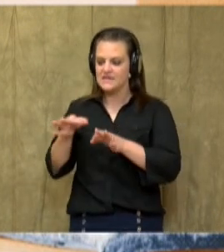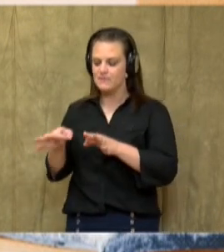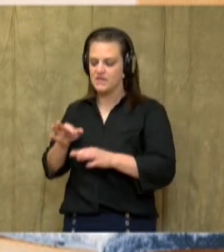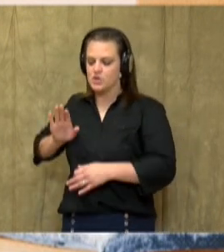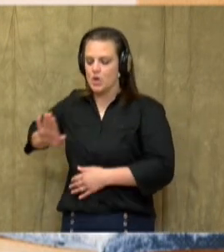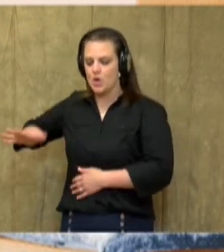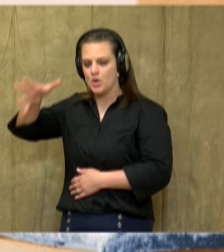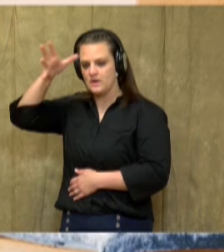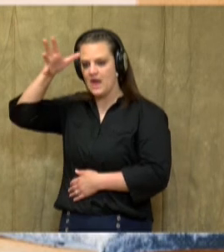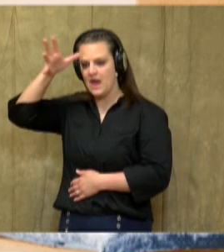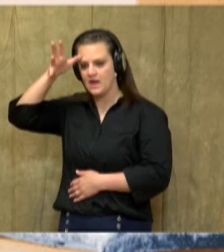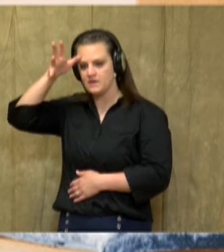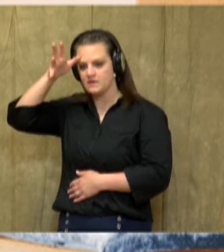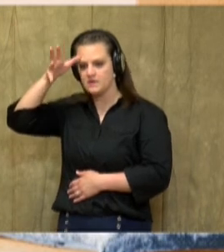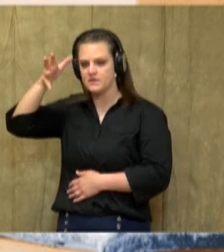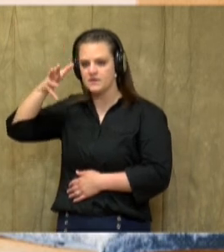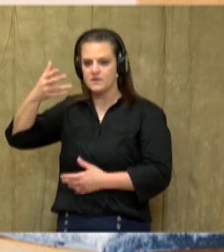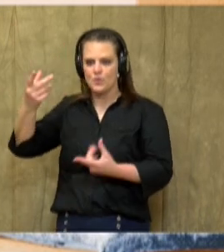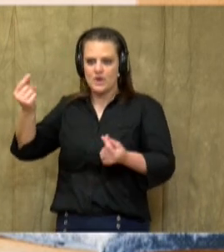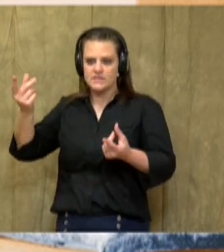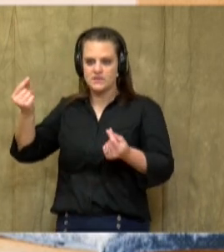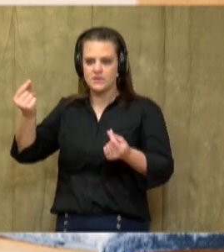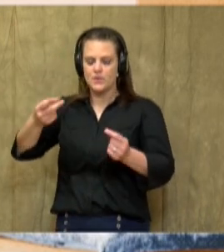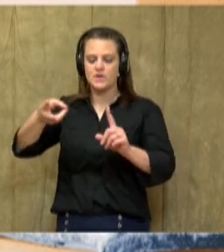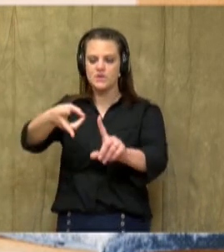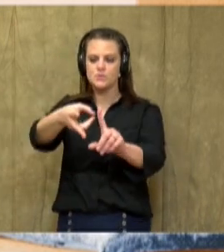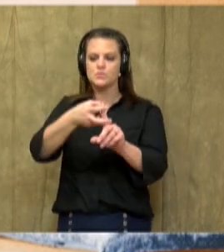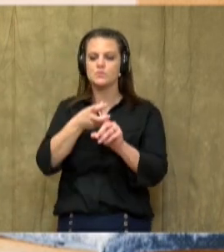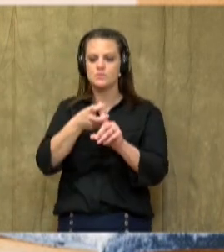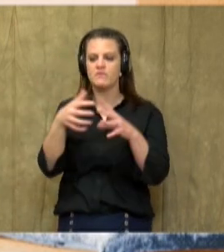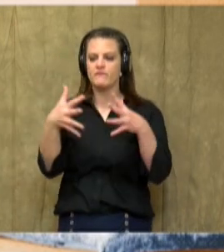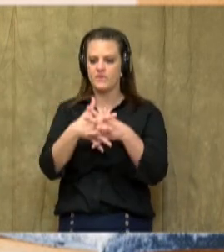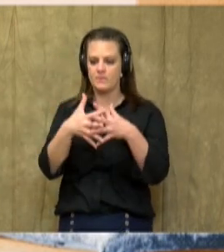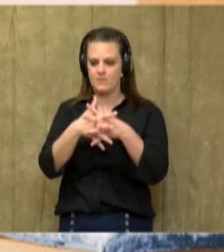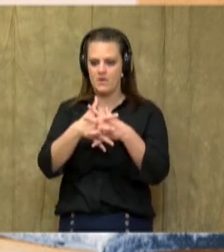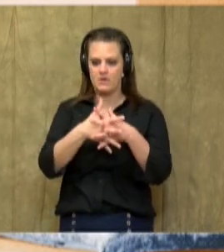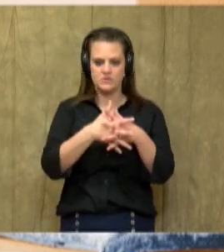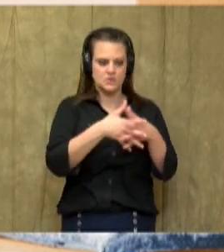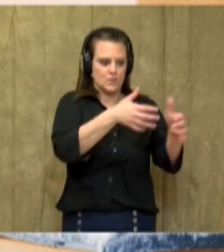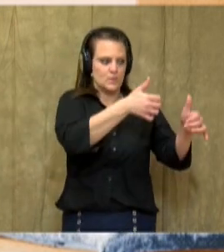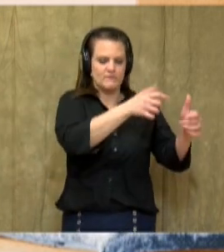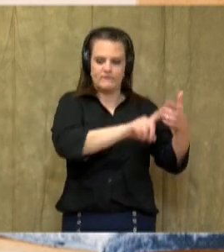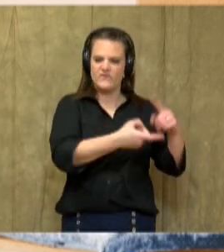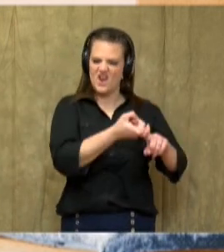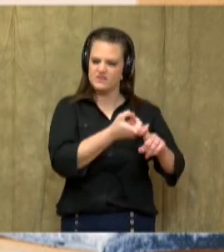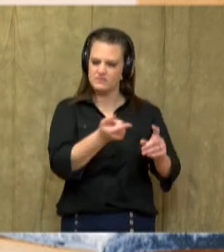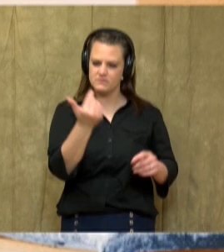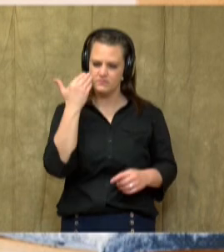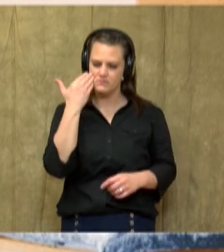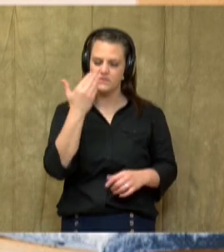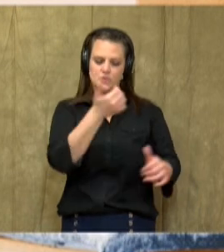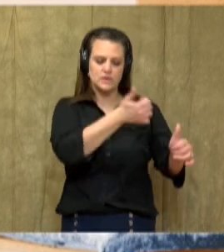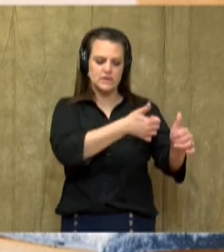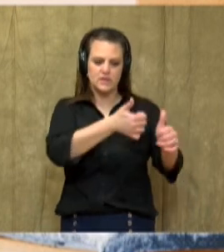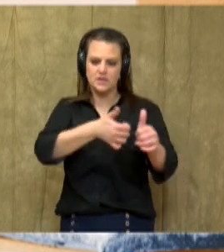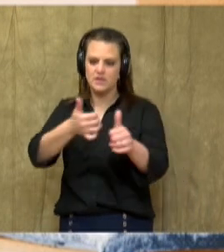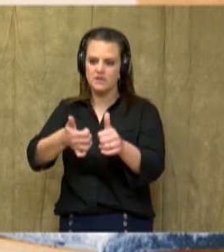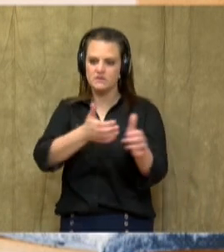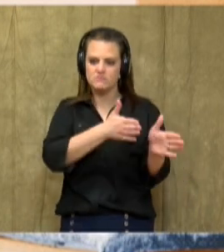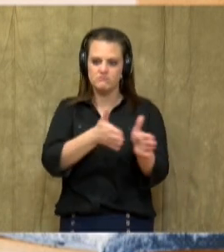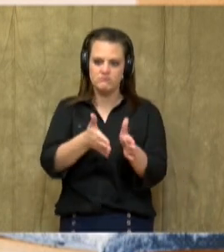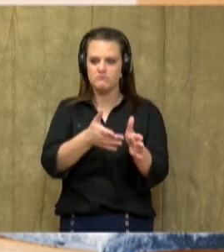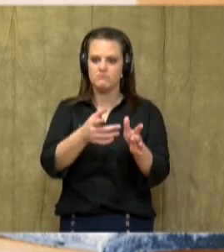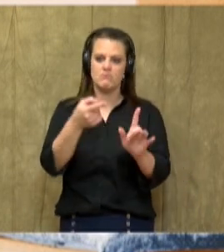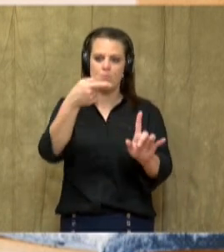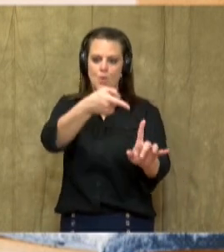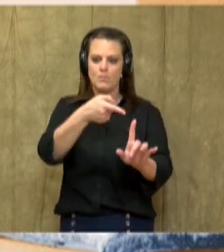drafting a fantasy football team with his friends. They keep track of points each team earns, and they award a winner at the